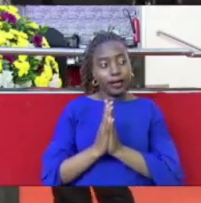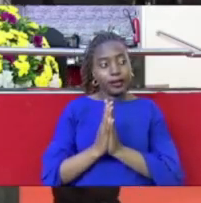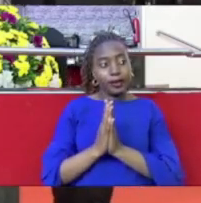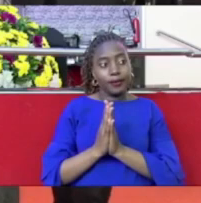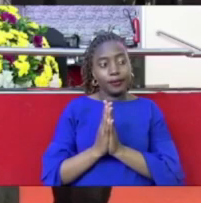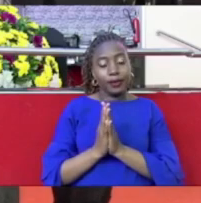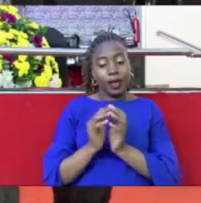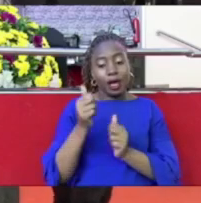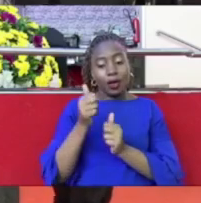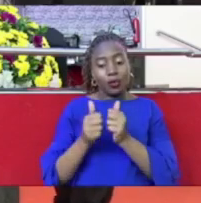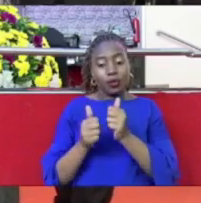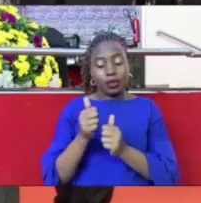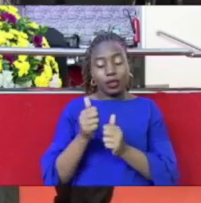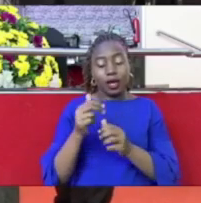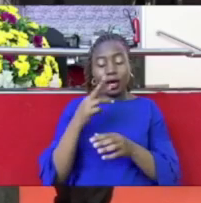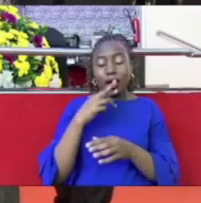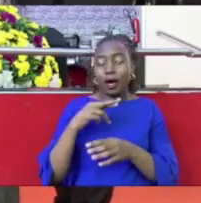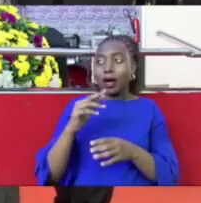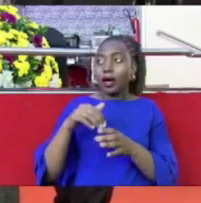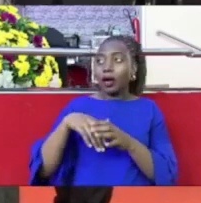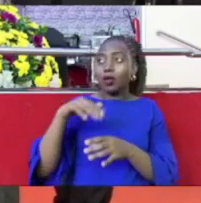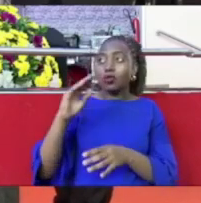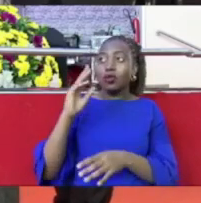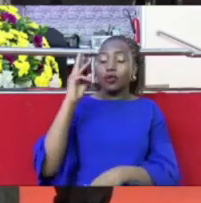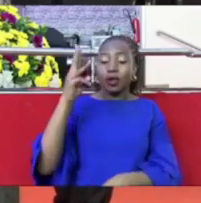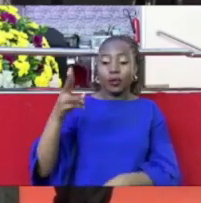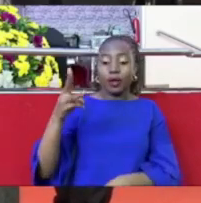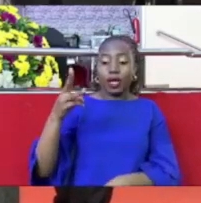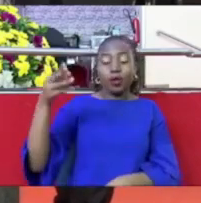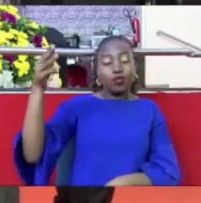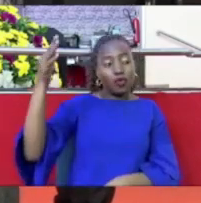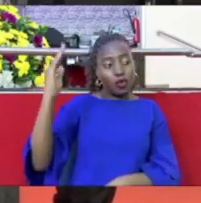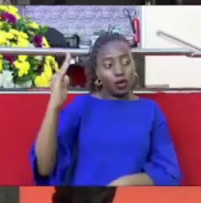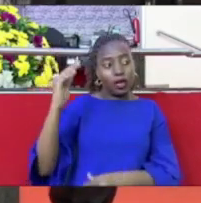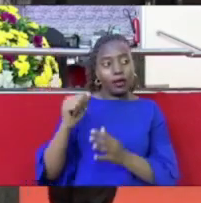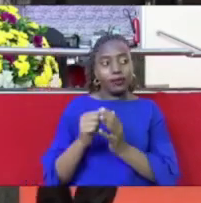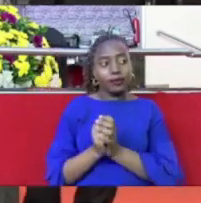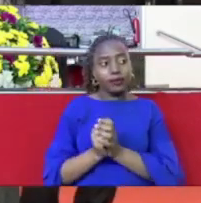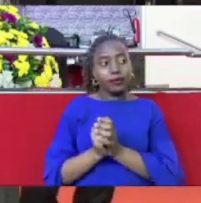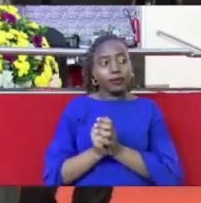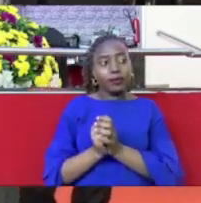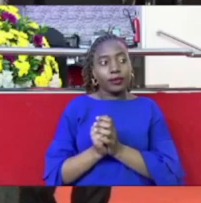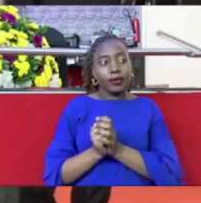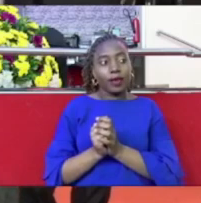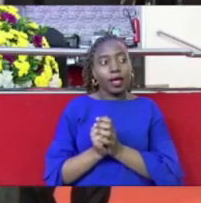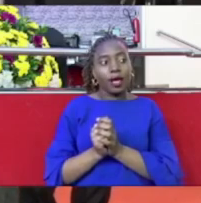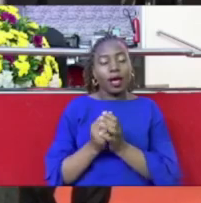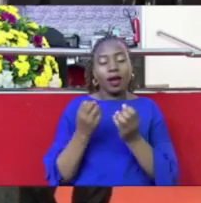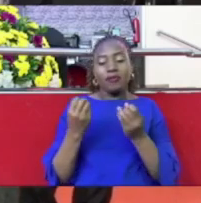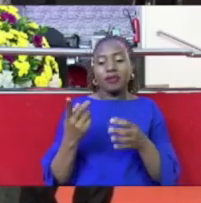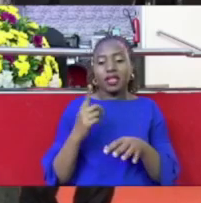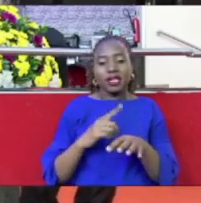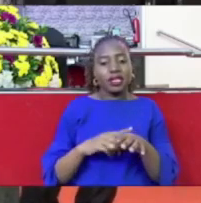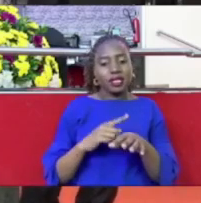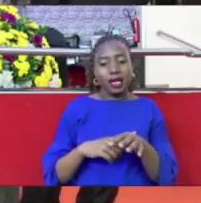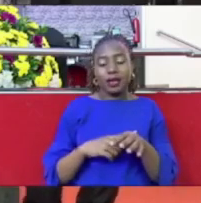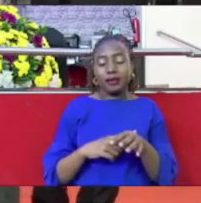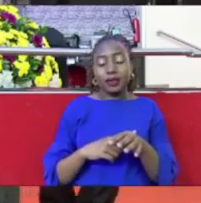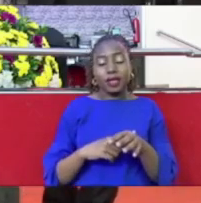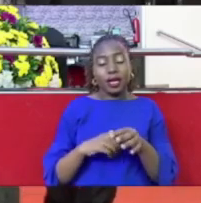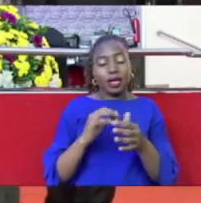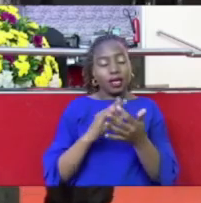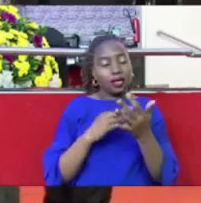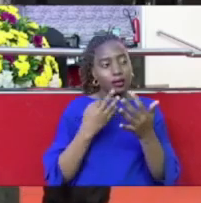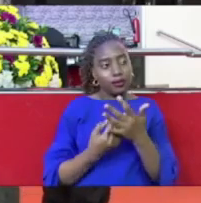the will of God, maombi yanayoombwa nje ya mapenzi yake Mwenyezi Mungu, many times they bounce back to us. Mara nyingi huwa yanaturudia